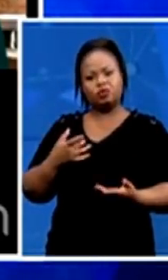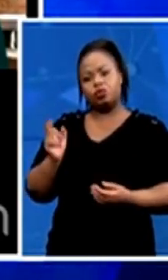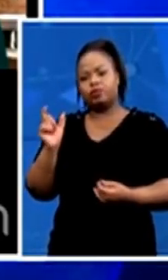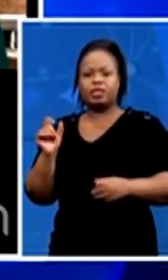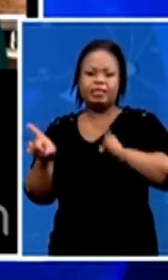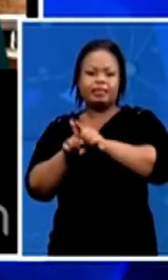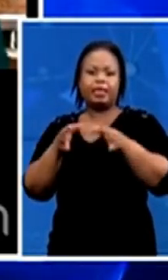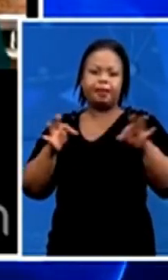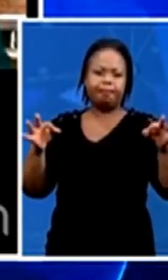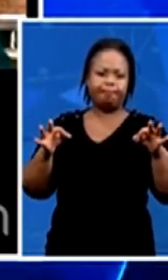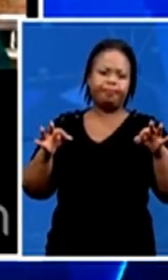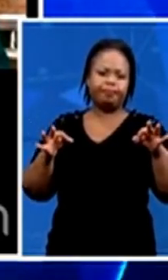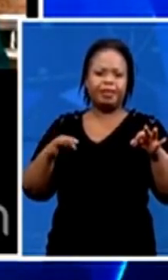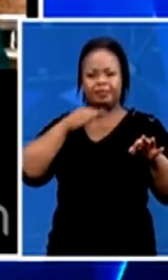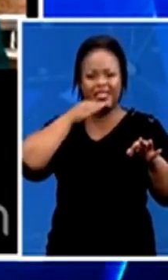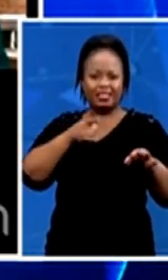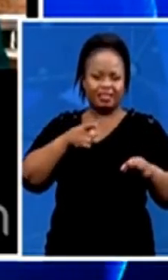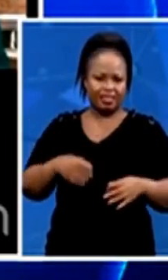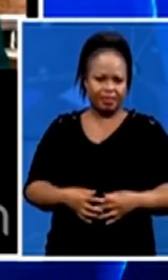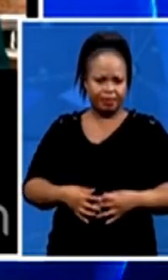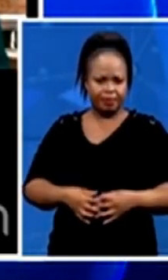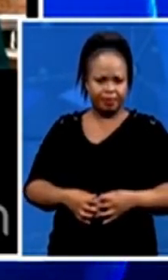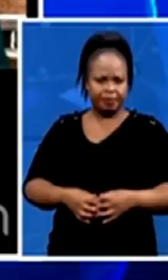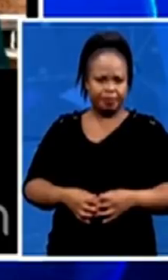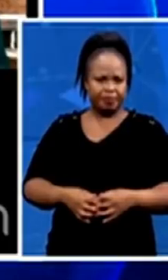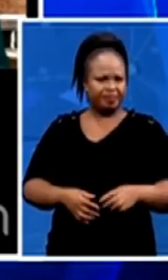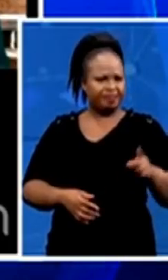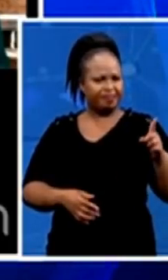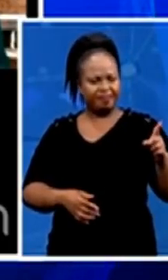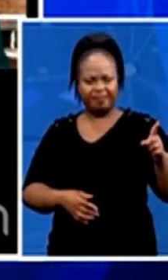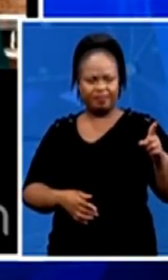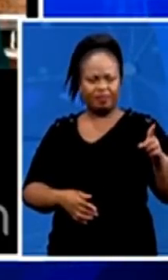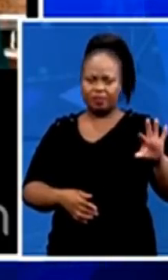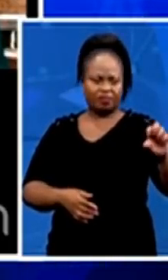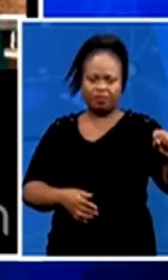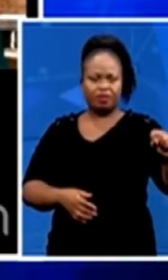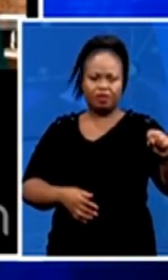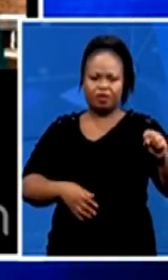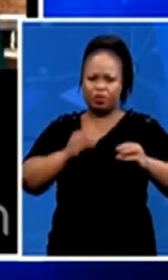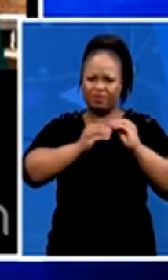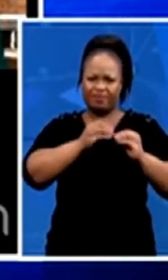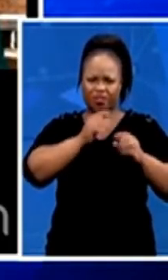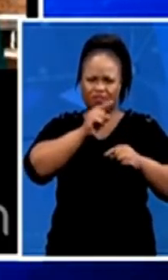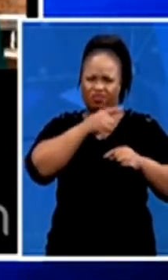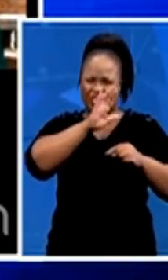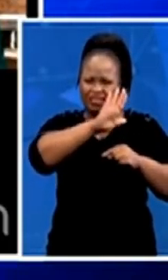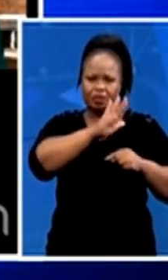sorry to interrupt you, Mr. Mpofu. Let's just stay with the right to a fair trial.